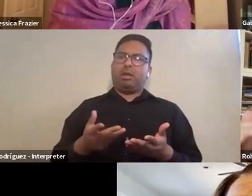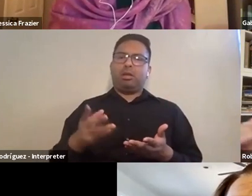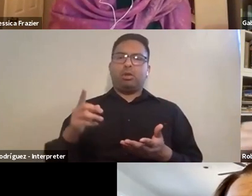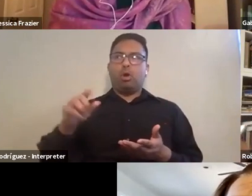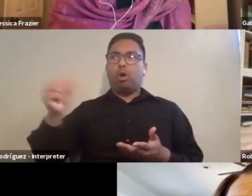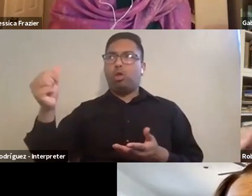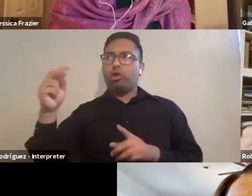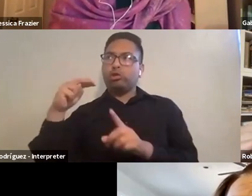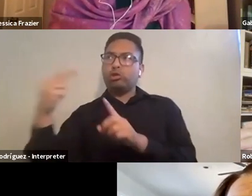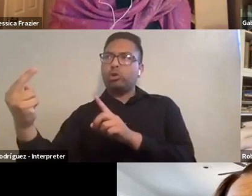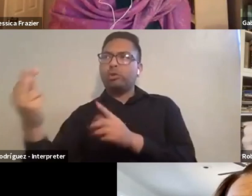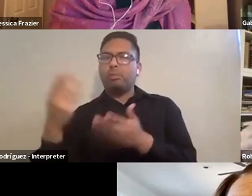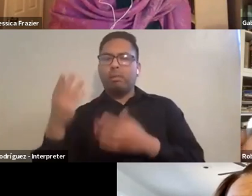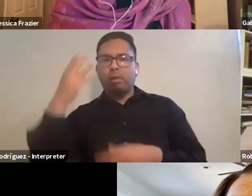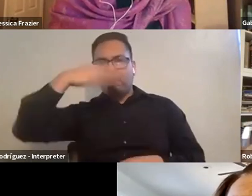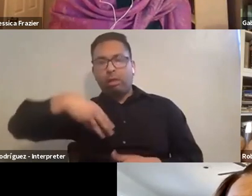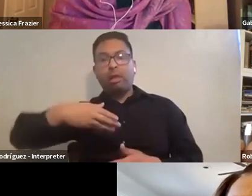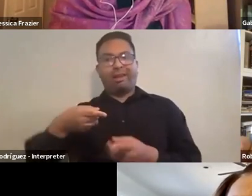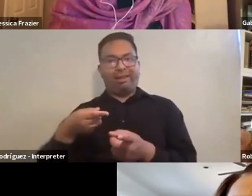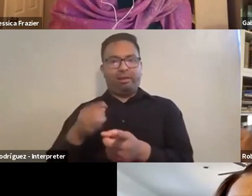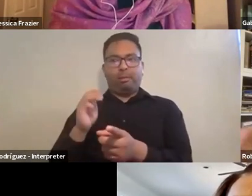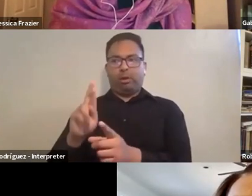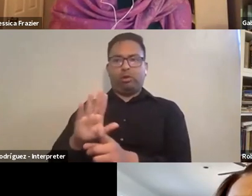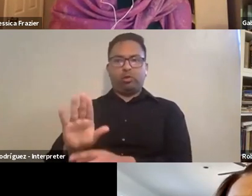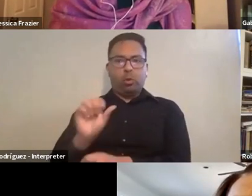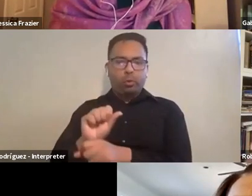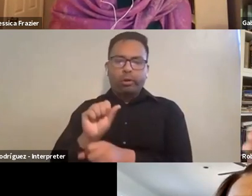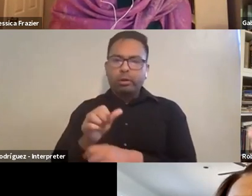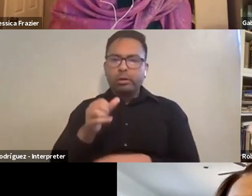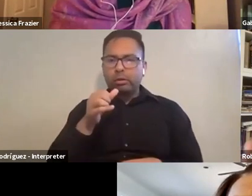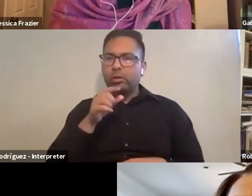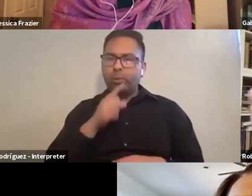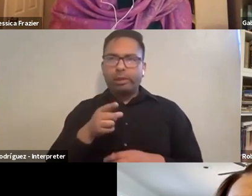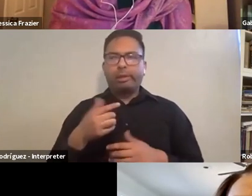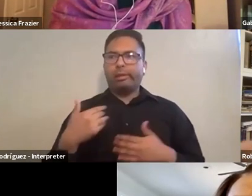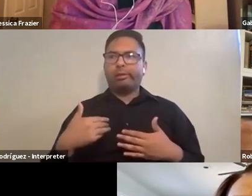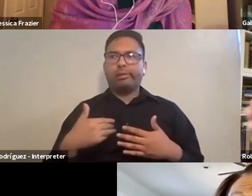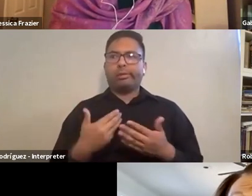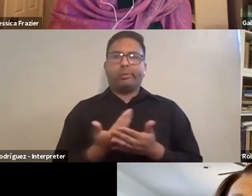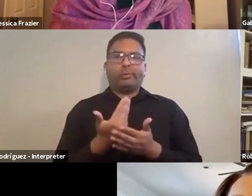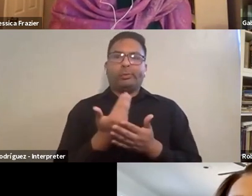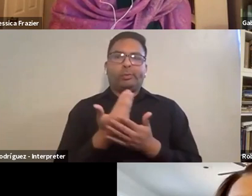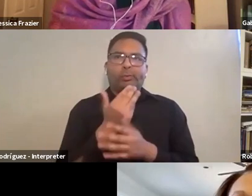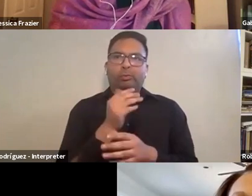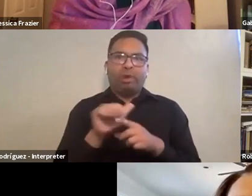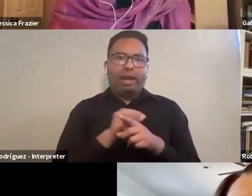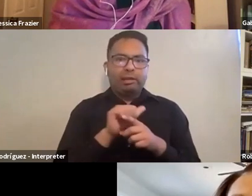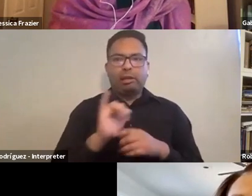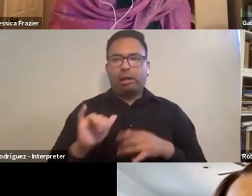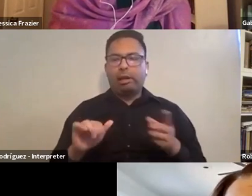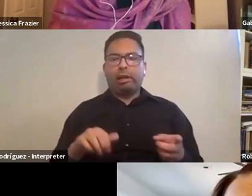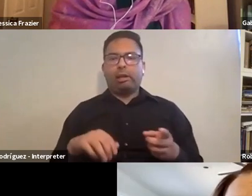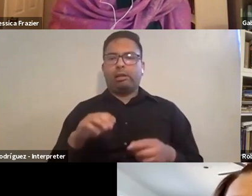But I think Margaret's work is so directly tied to avant-garde practices like Black Mountain and the Beat